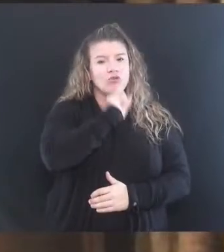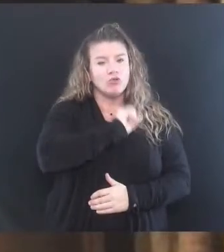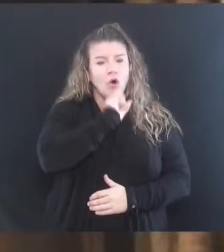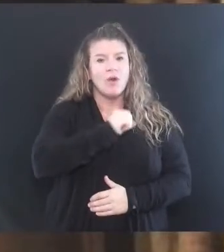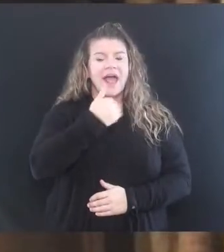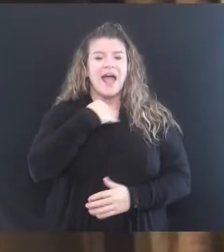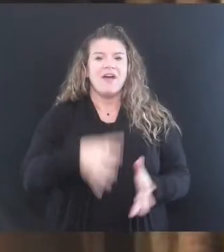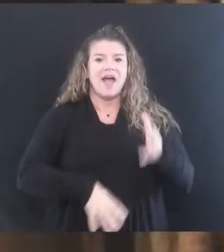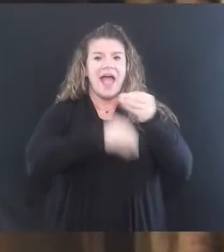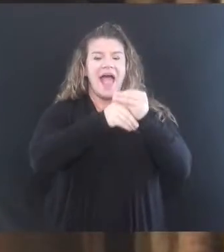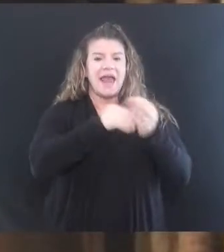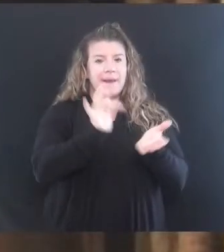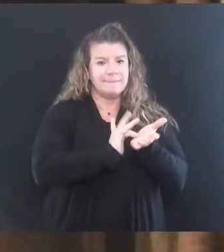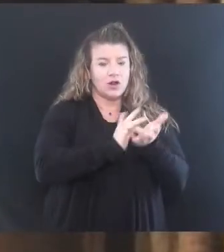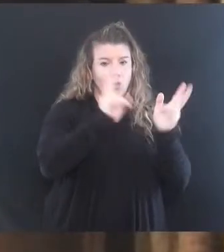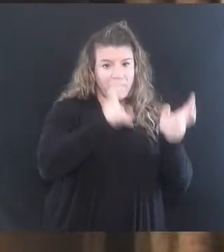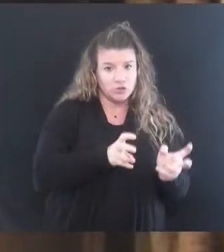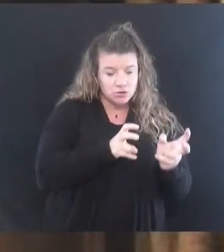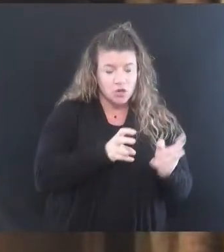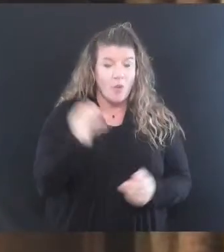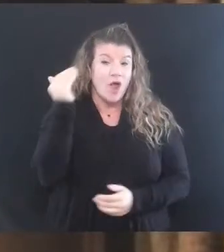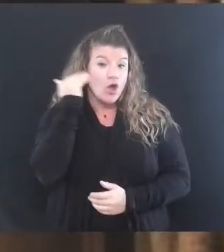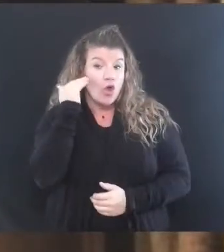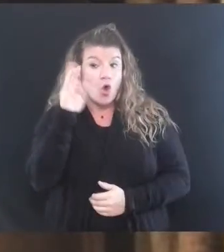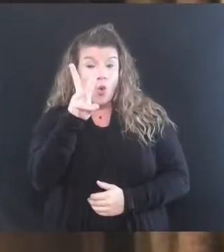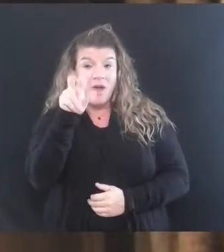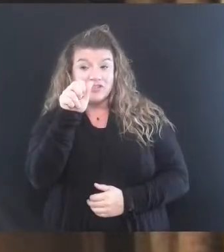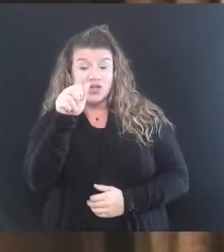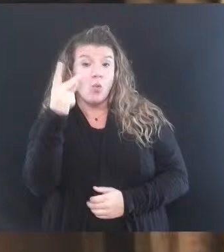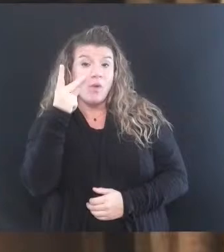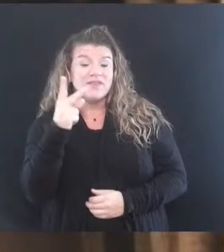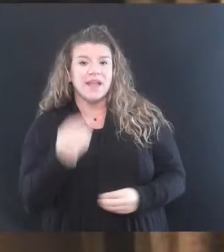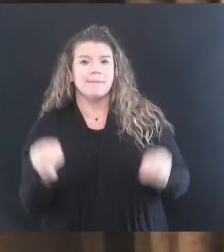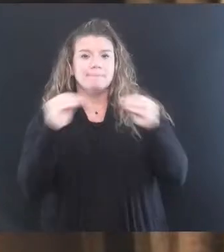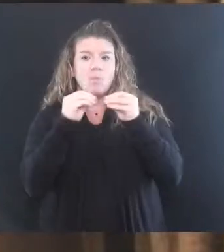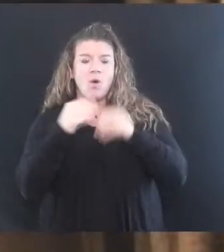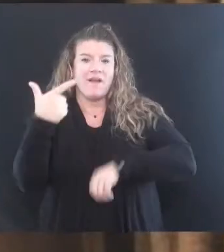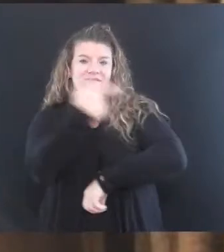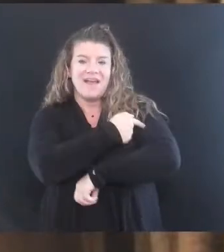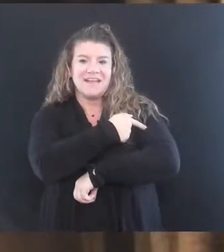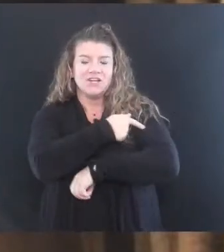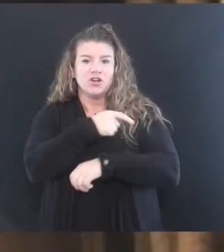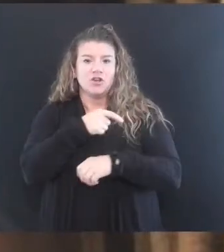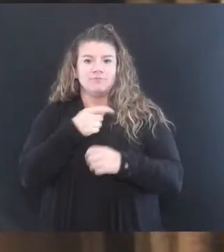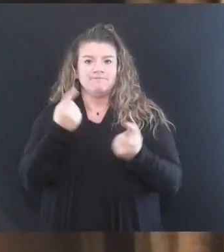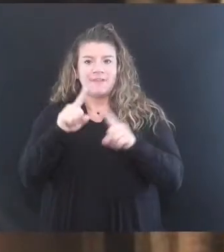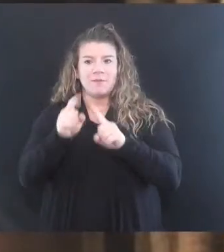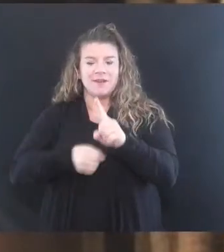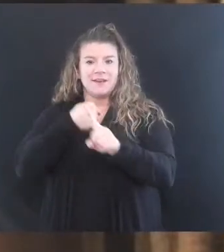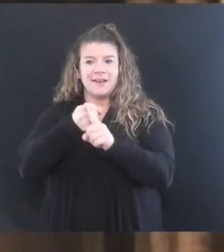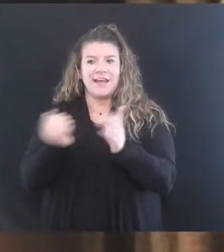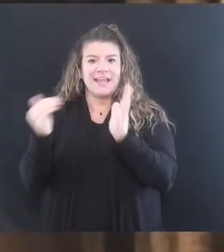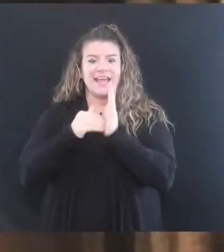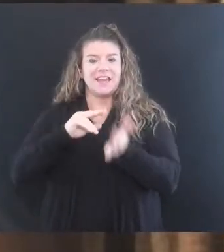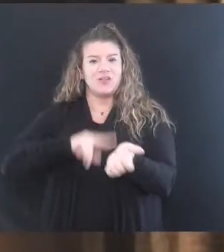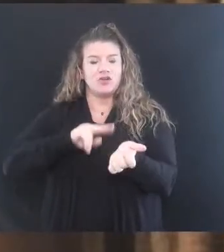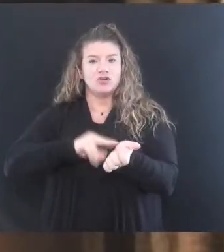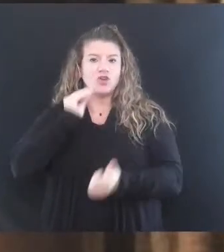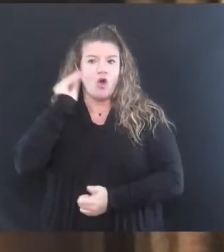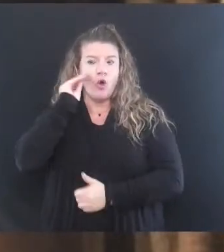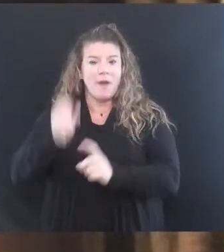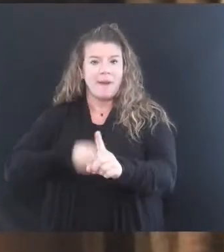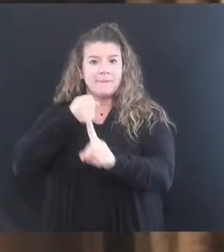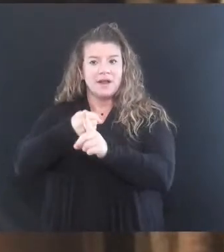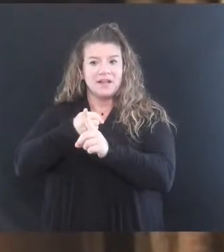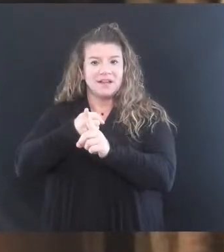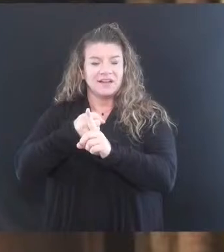problems. We also know in West Virginia that we have seen more vaccine breakthrough cases in nursing home outbreaks than